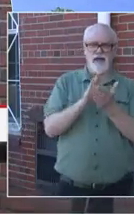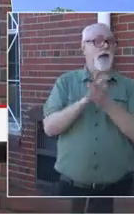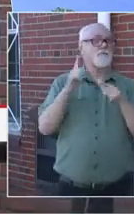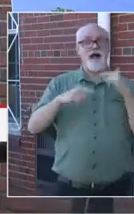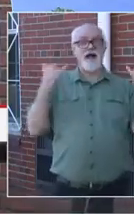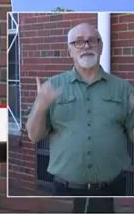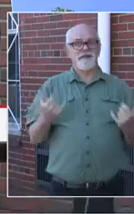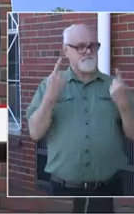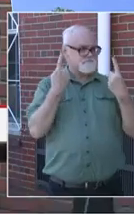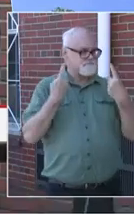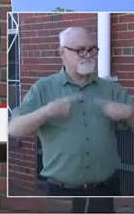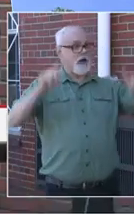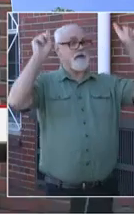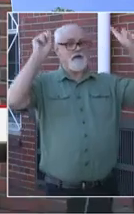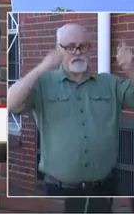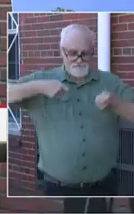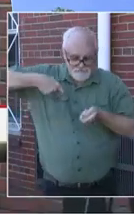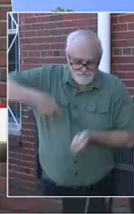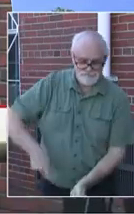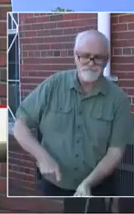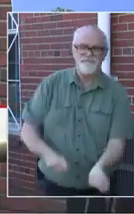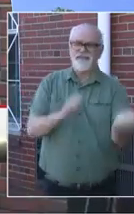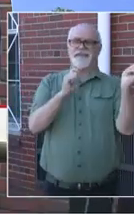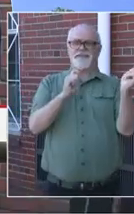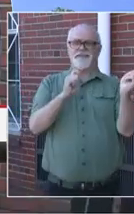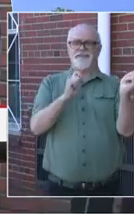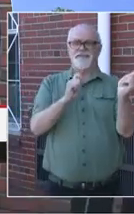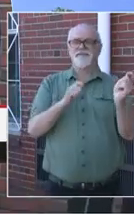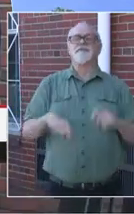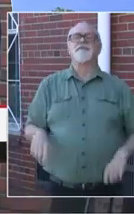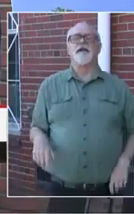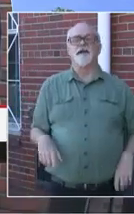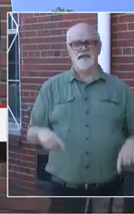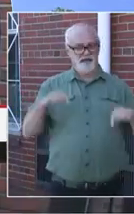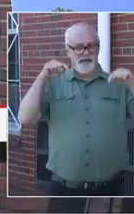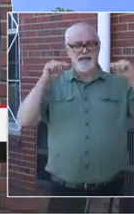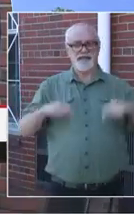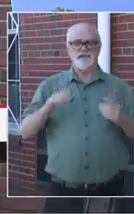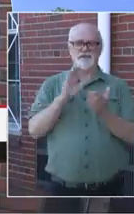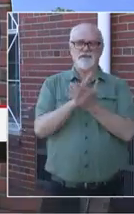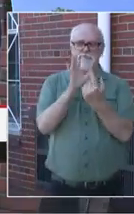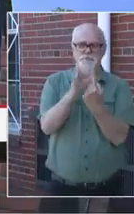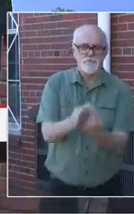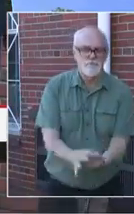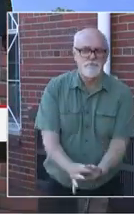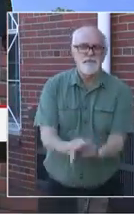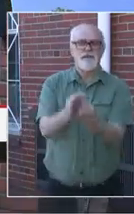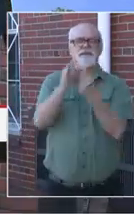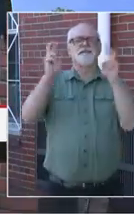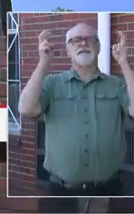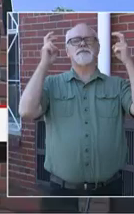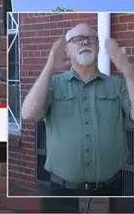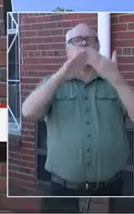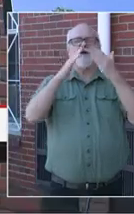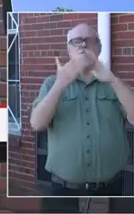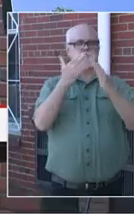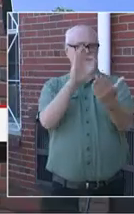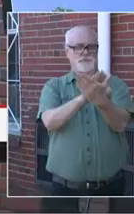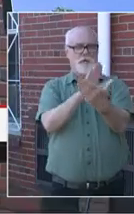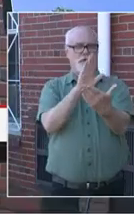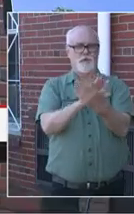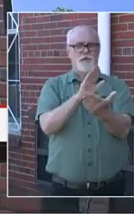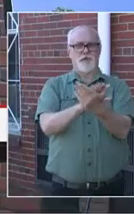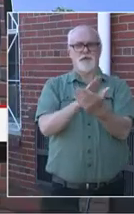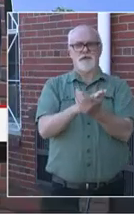Elementary and Middle School, just down the road, renamed the Thurgood Marshall, it's very special. This is a community school. I live just a mile and a half away, so I'm really